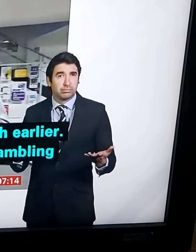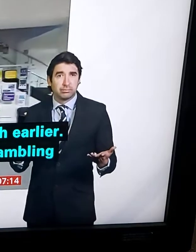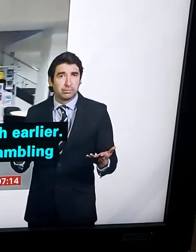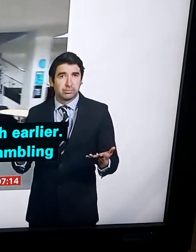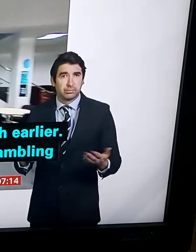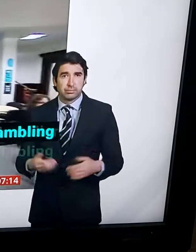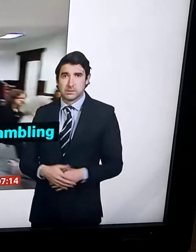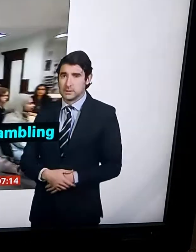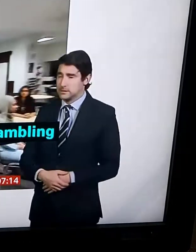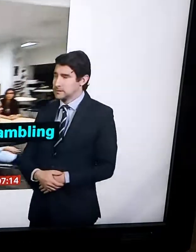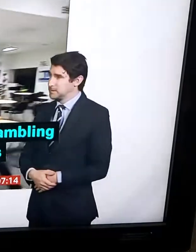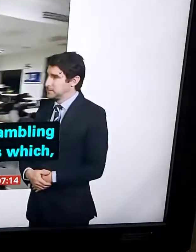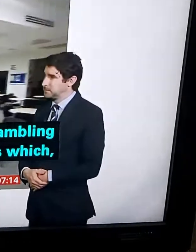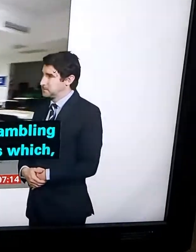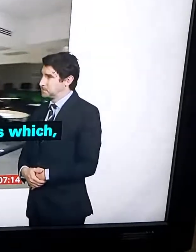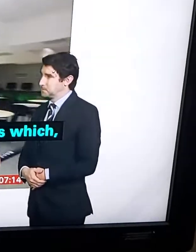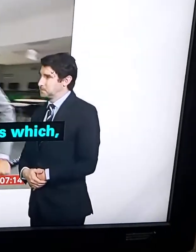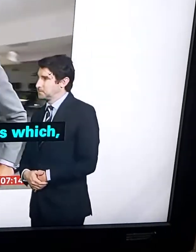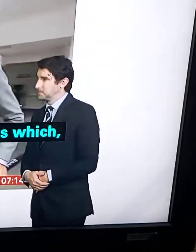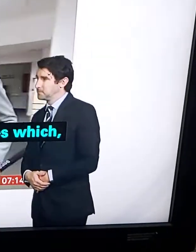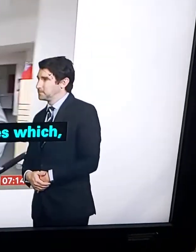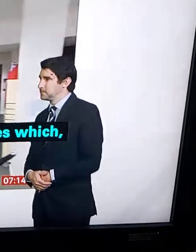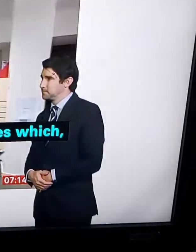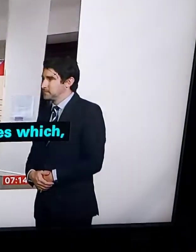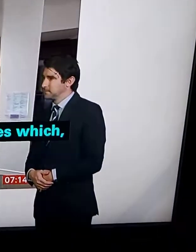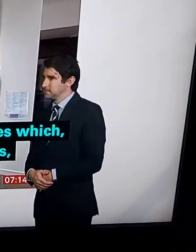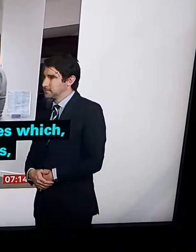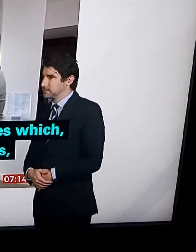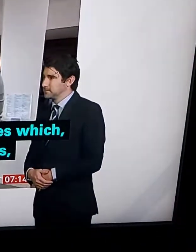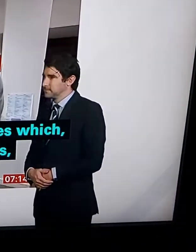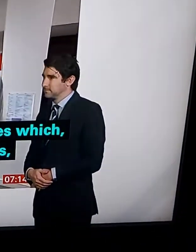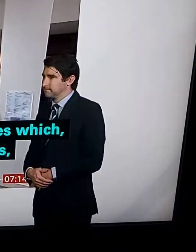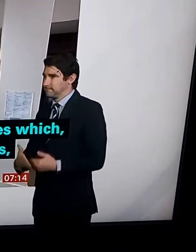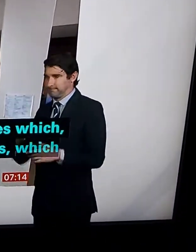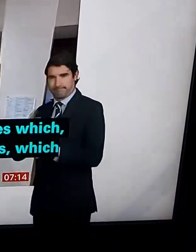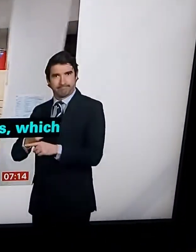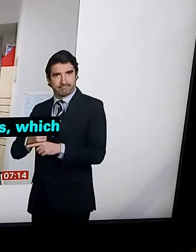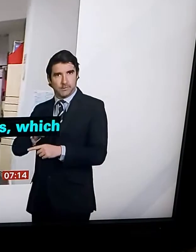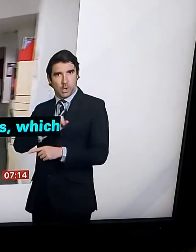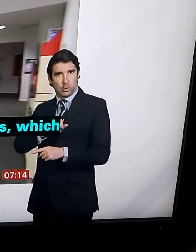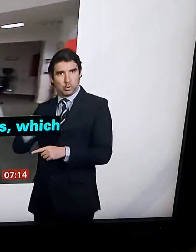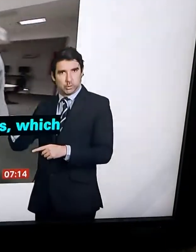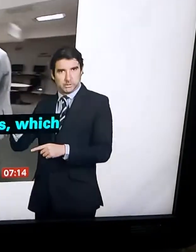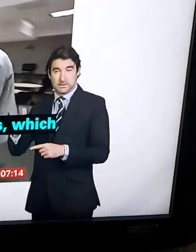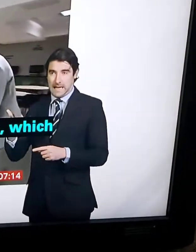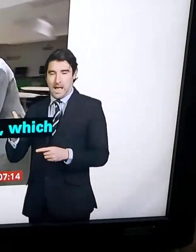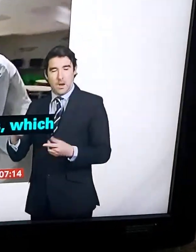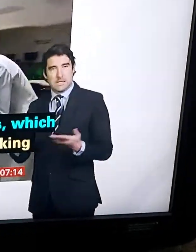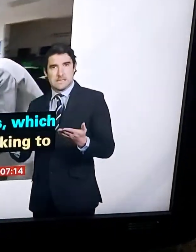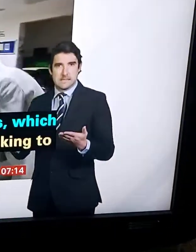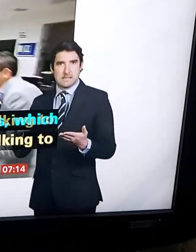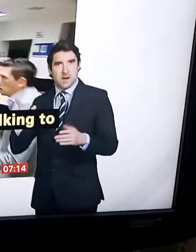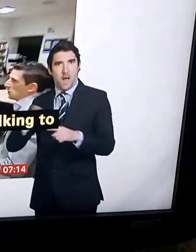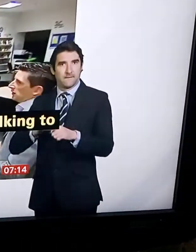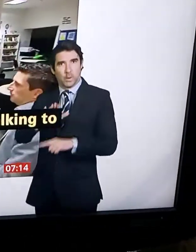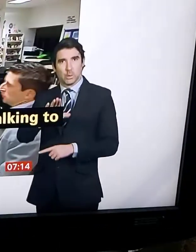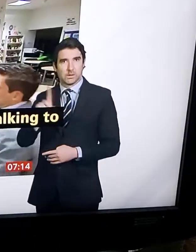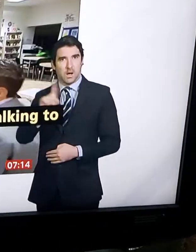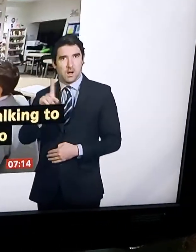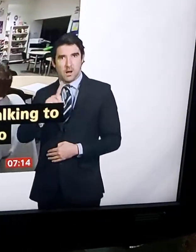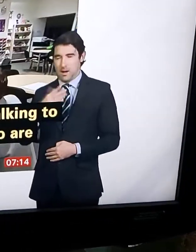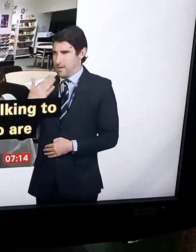Gill. We can talk to some of the students here this morning who are now weighing up their options. Aqsa, Wictoria and Nasirah, thank you for coming in